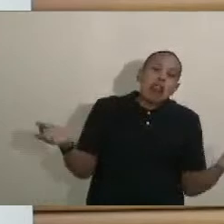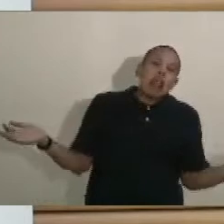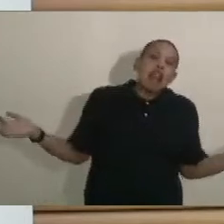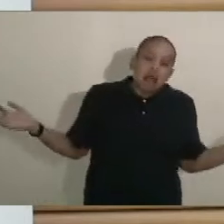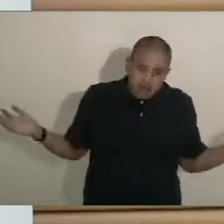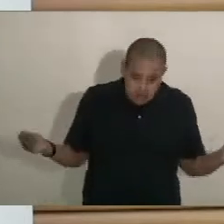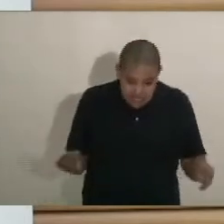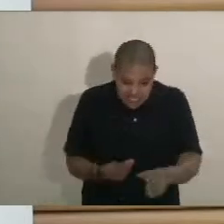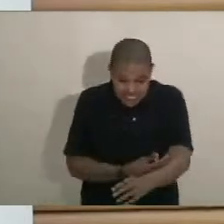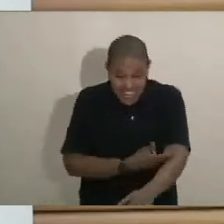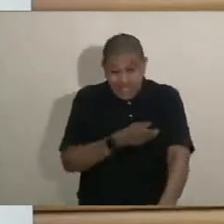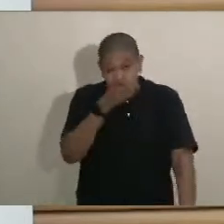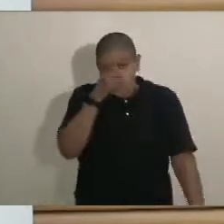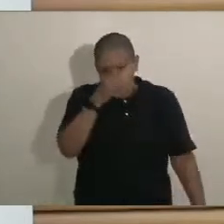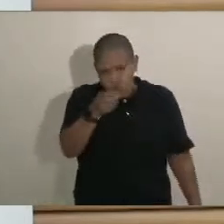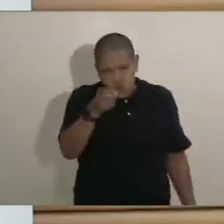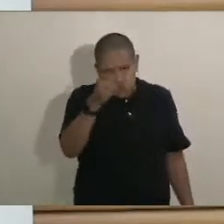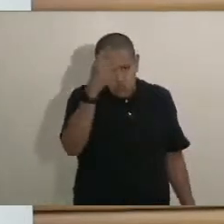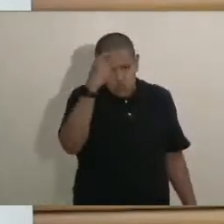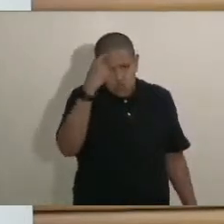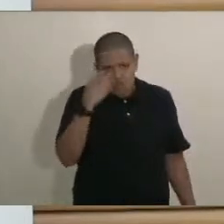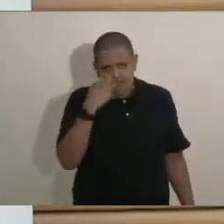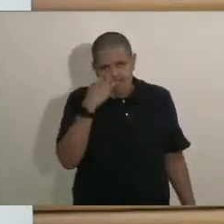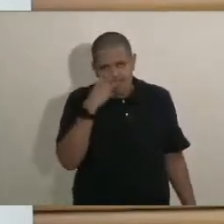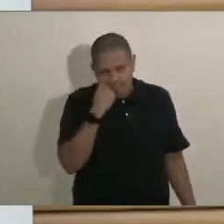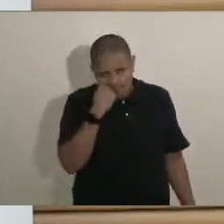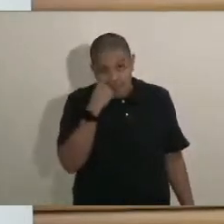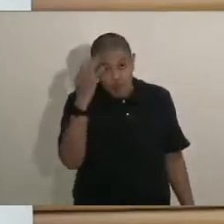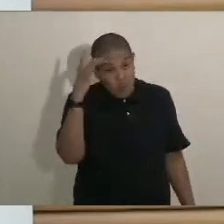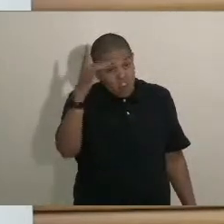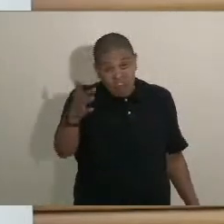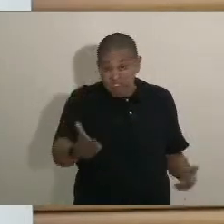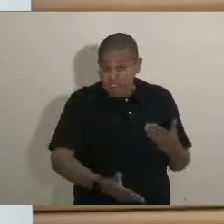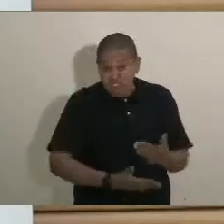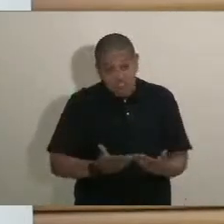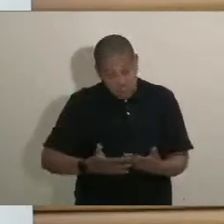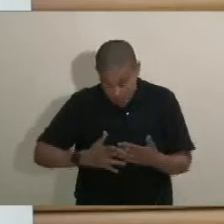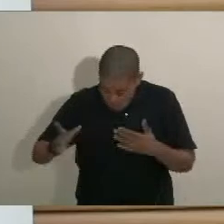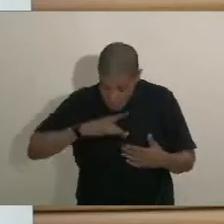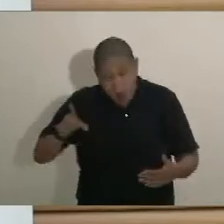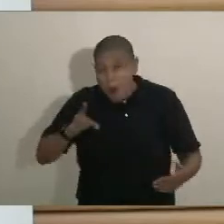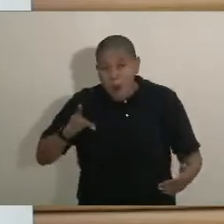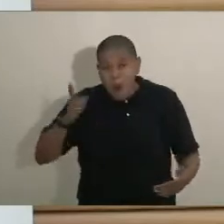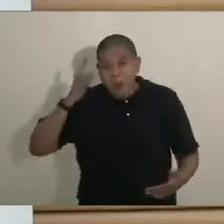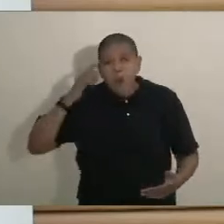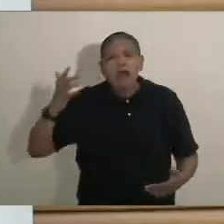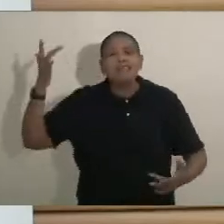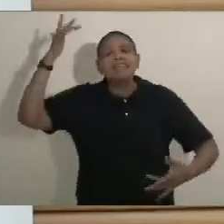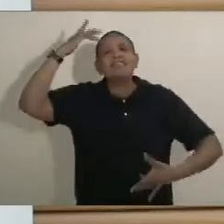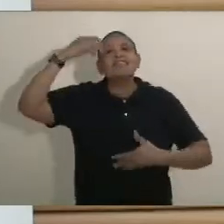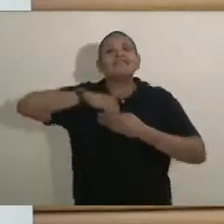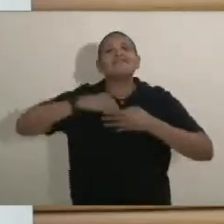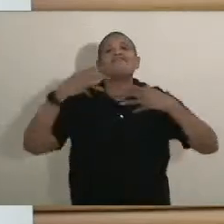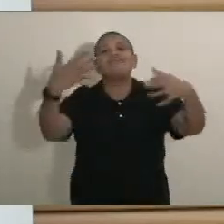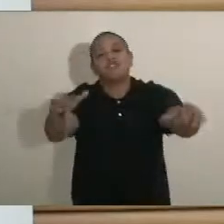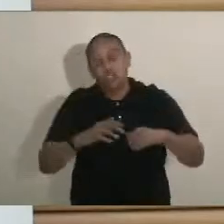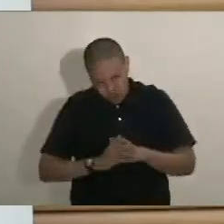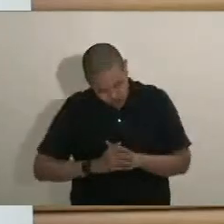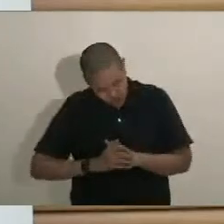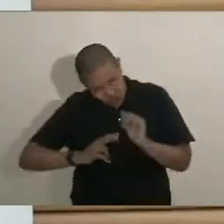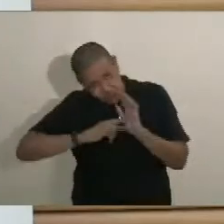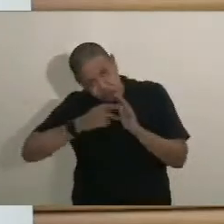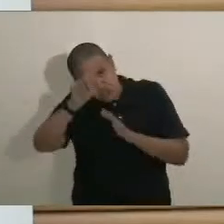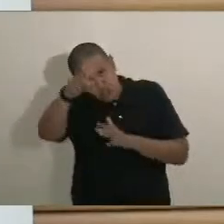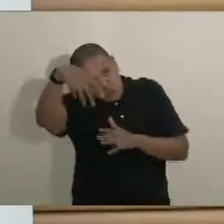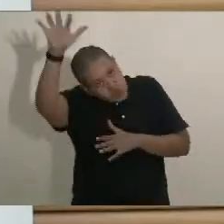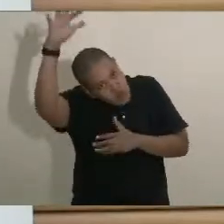cancers. You are the key vulnerable targets, and therefore are the ones who should get vaccinated